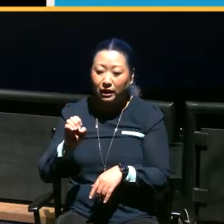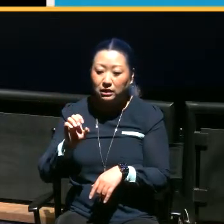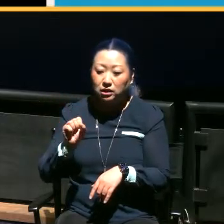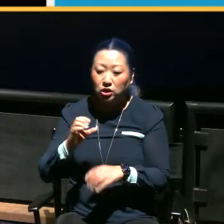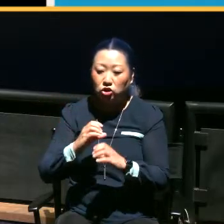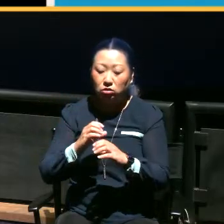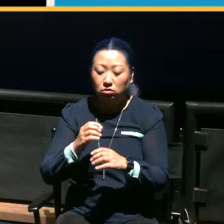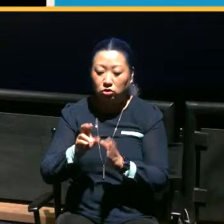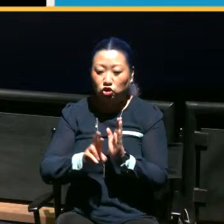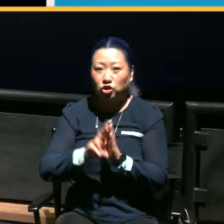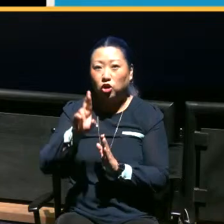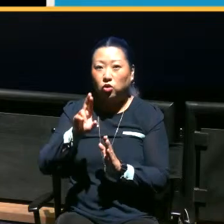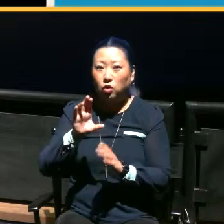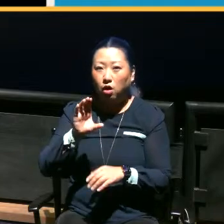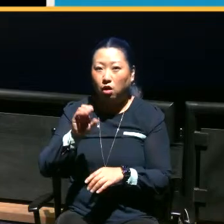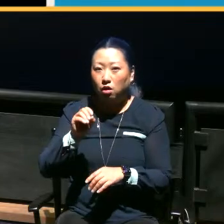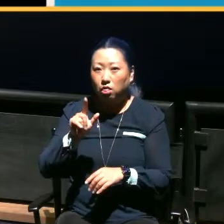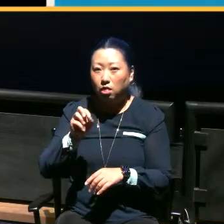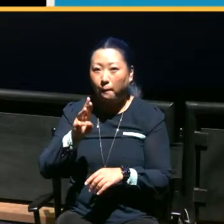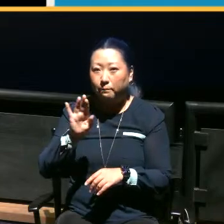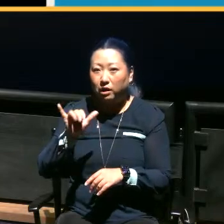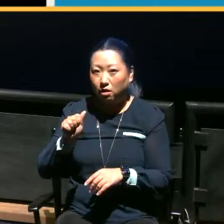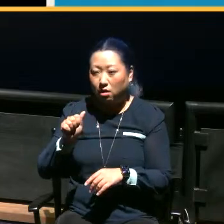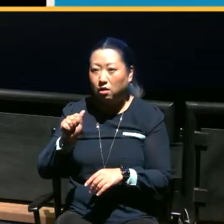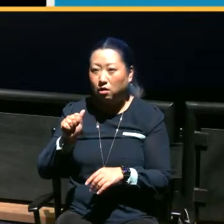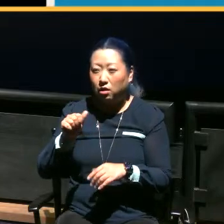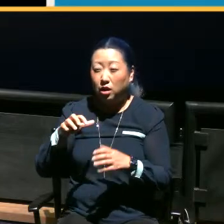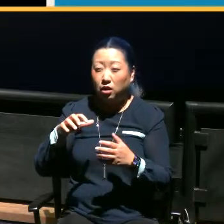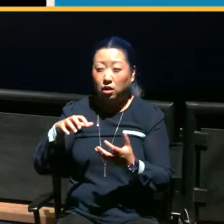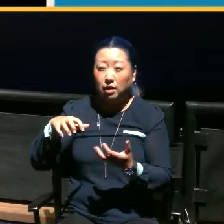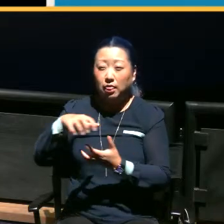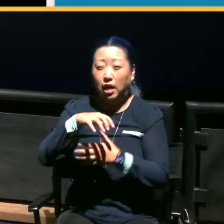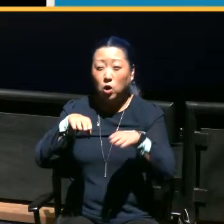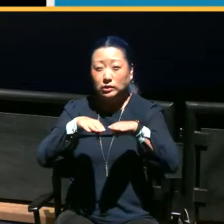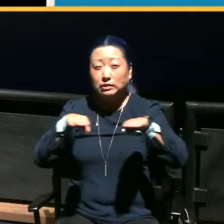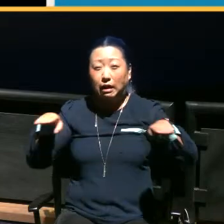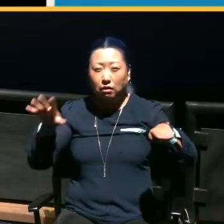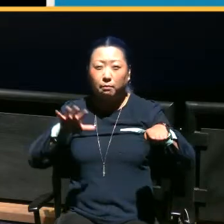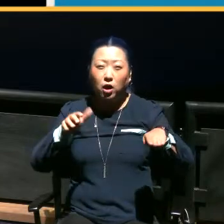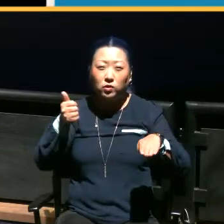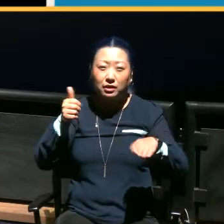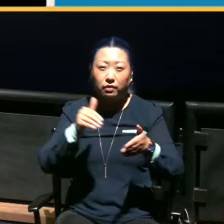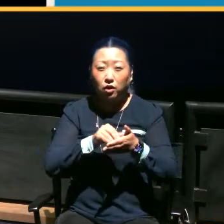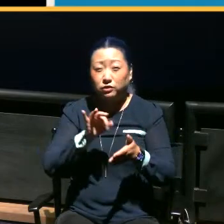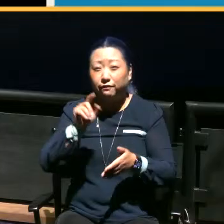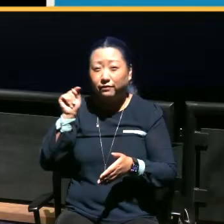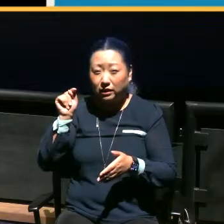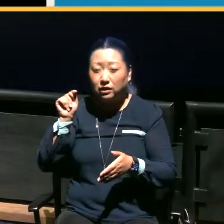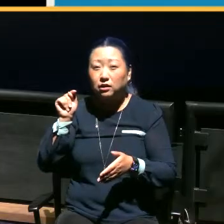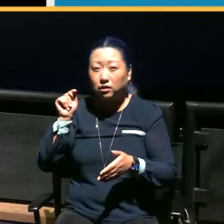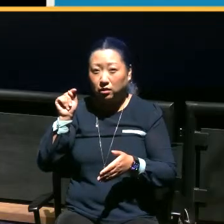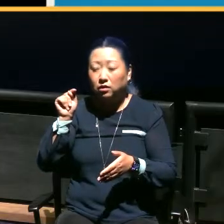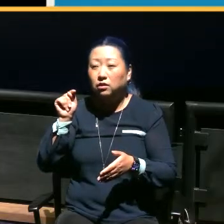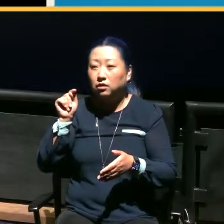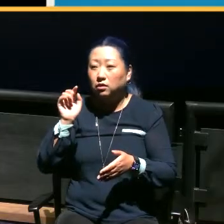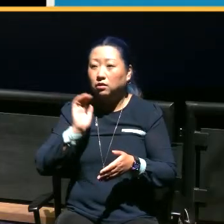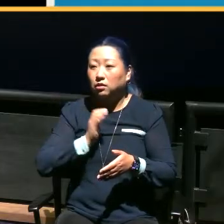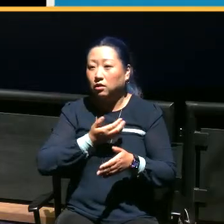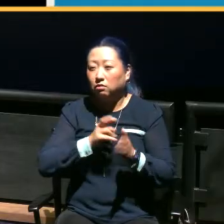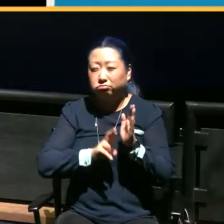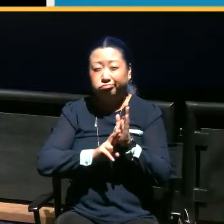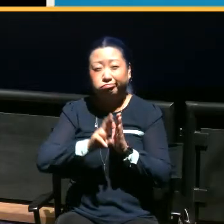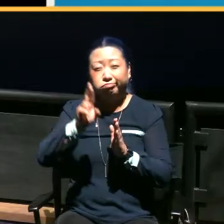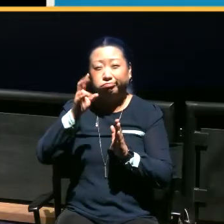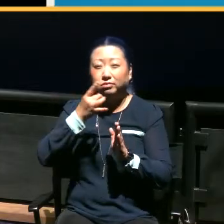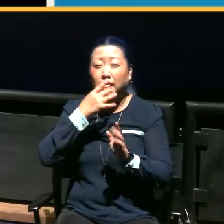Columbia. There's a cloud deck right at about 10,000 feet as our flame went through it, lit it up.